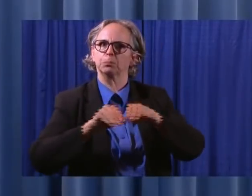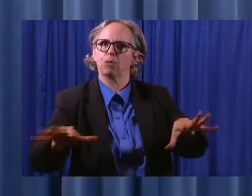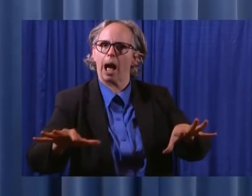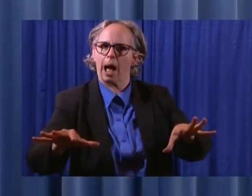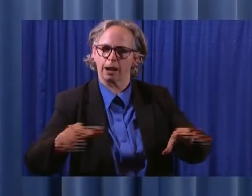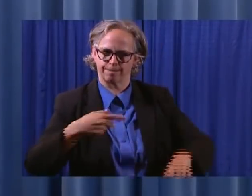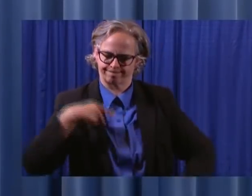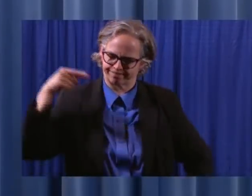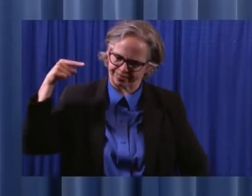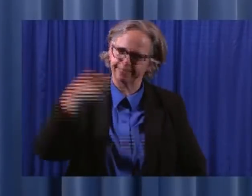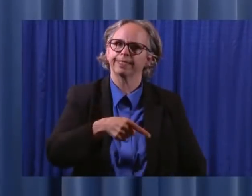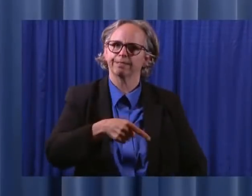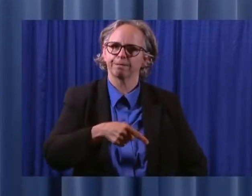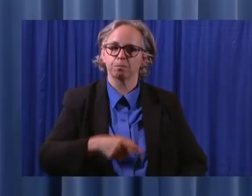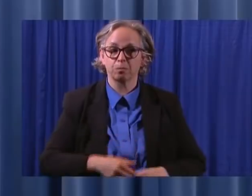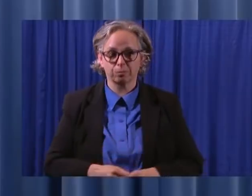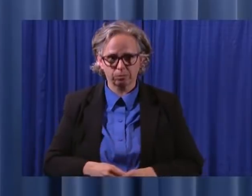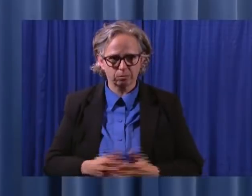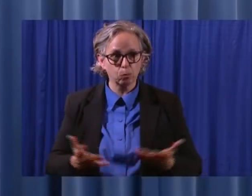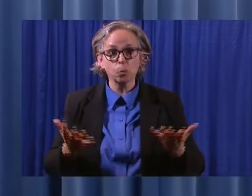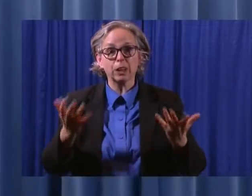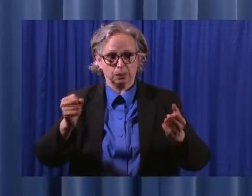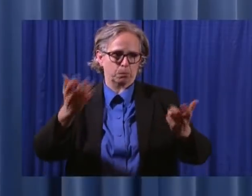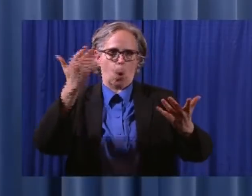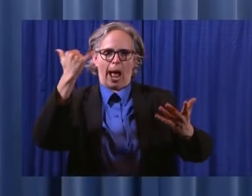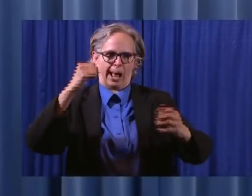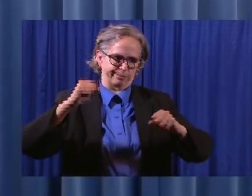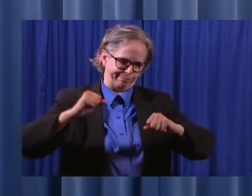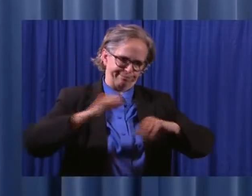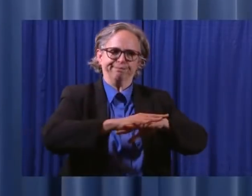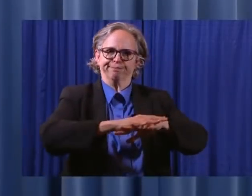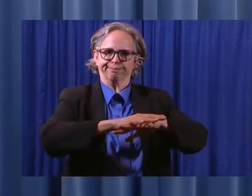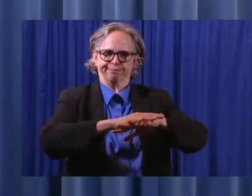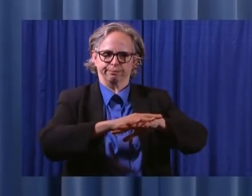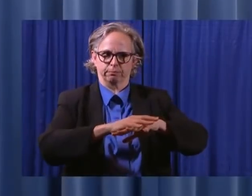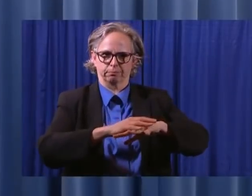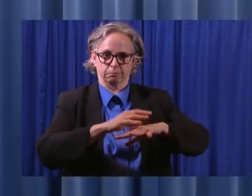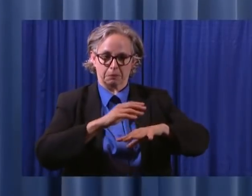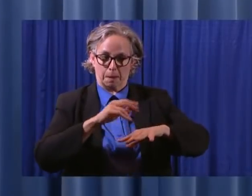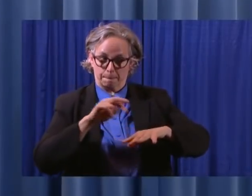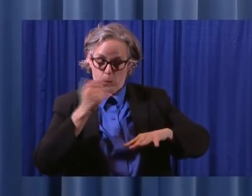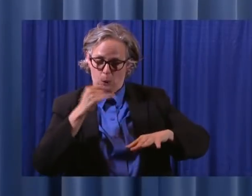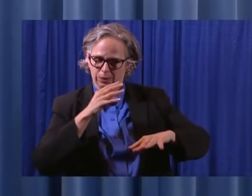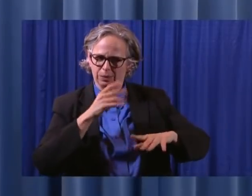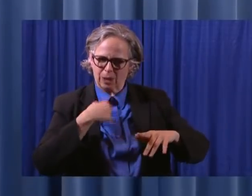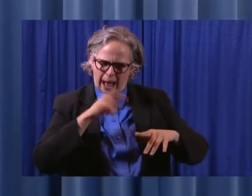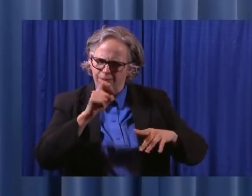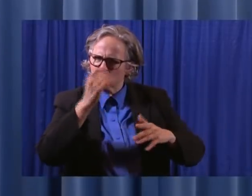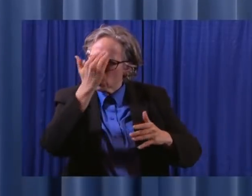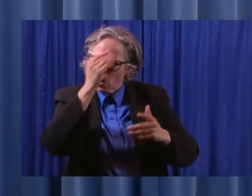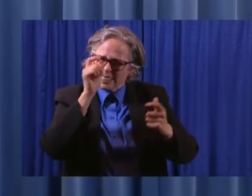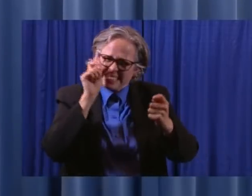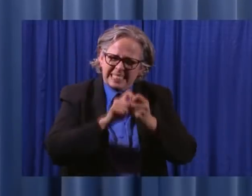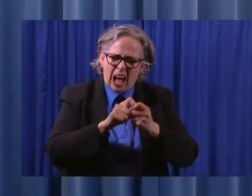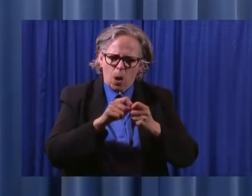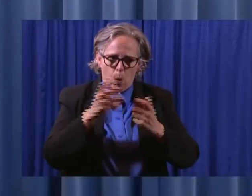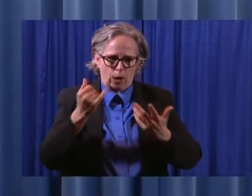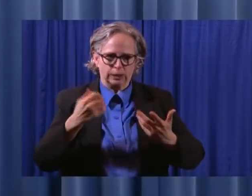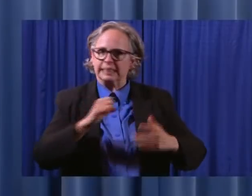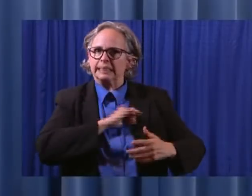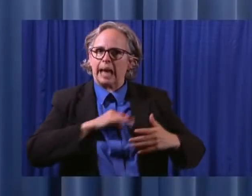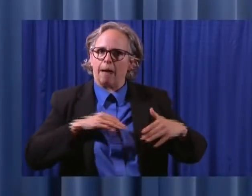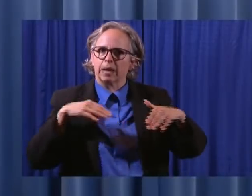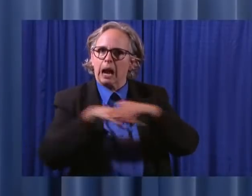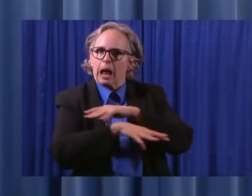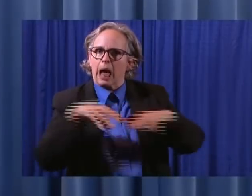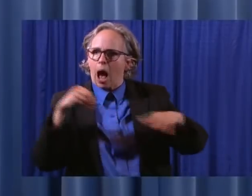we shouldn't discount it. We should know it. We could say, okay, this is where we are with outside that nursing home. This is where we are. So it's a relevant piece